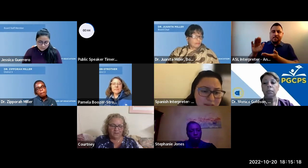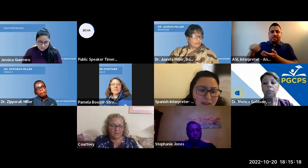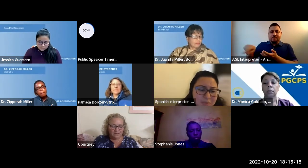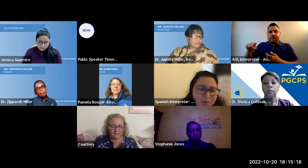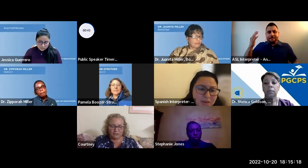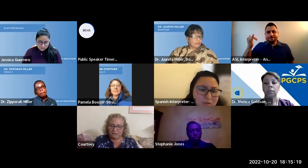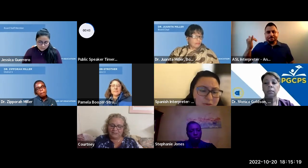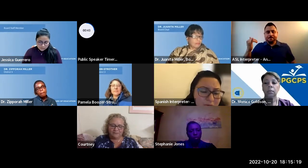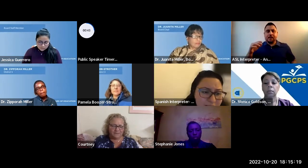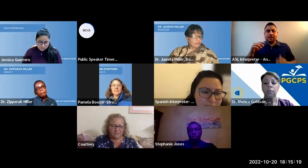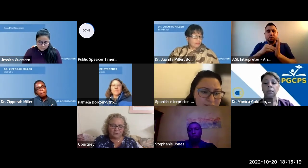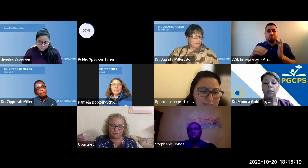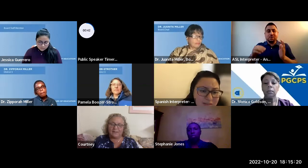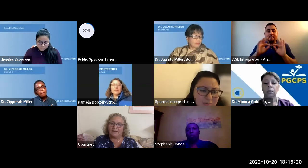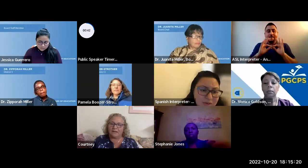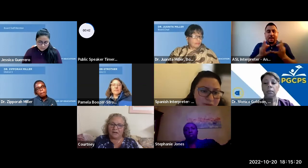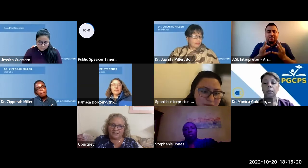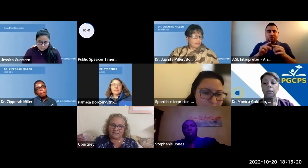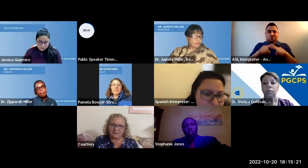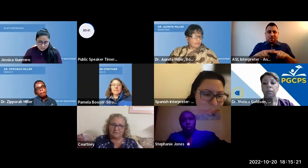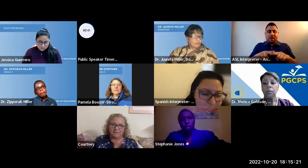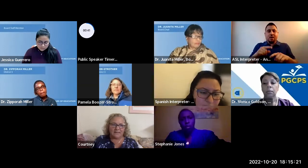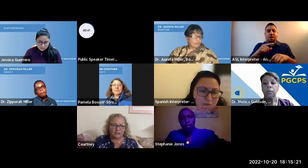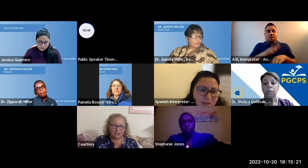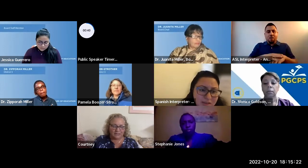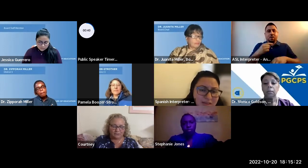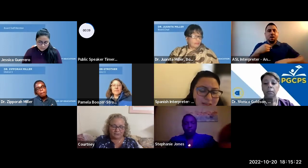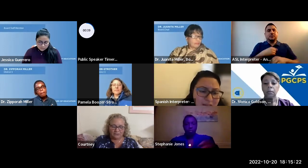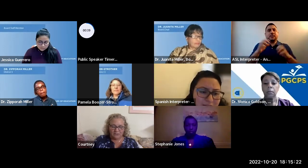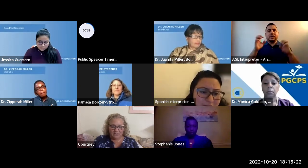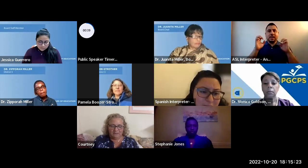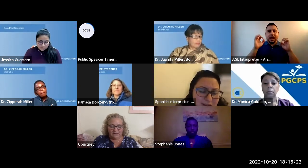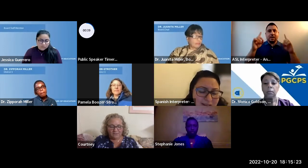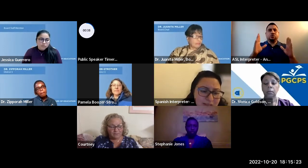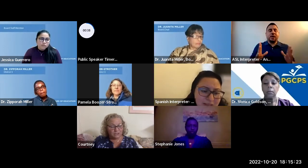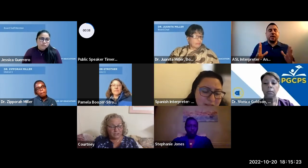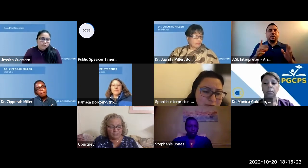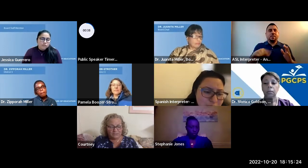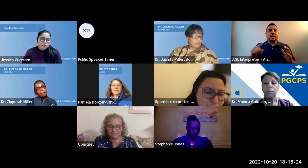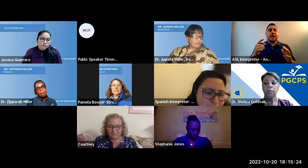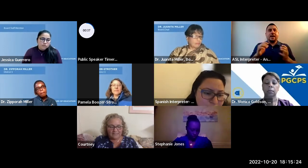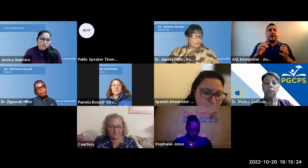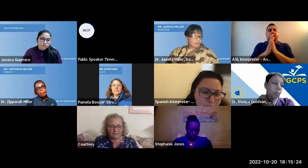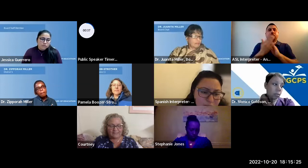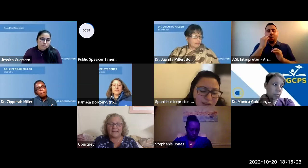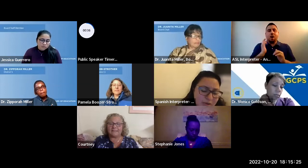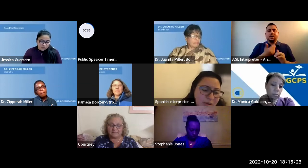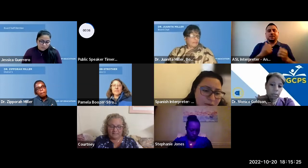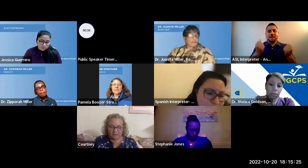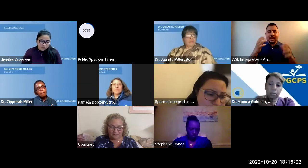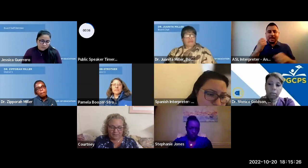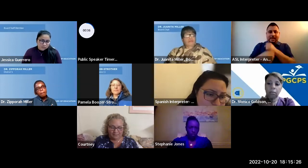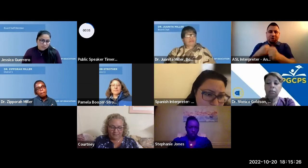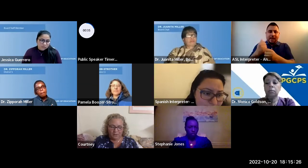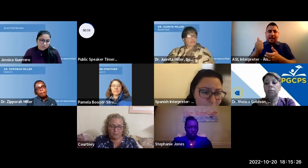These students and their families rely on us, the educators, They have come to know us for many years and ask us